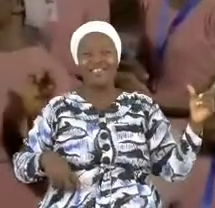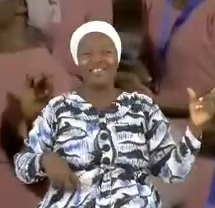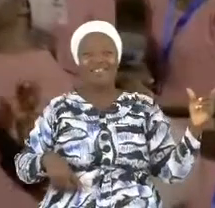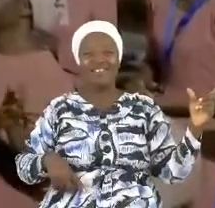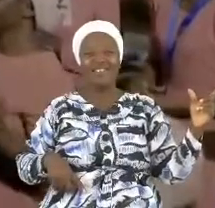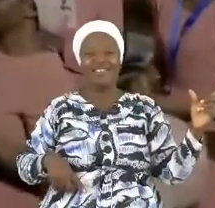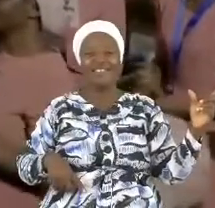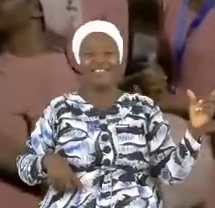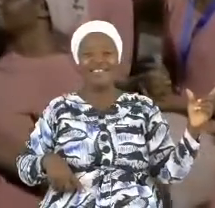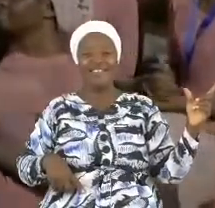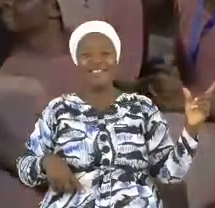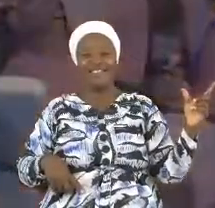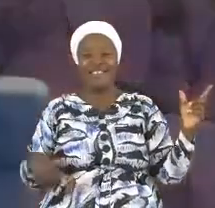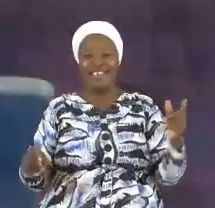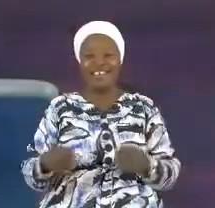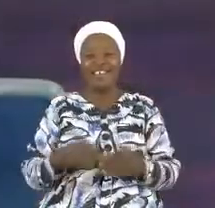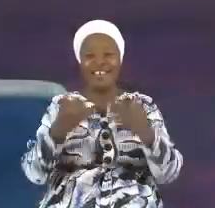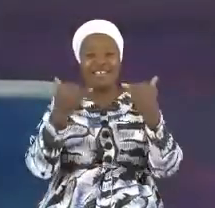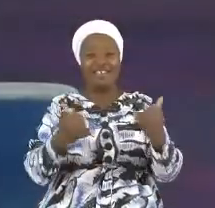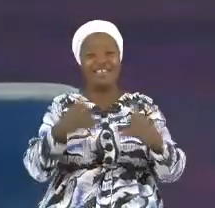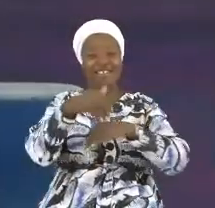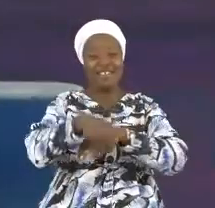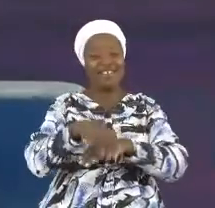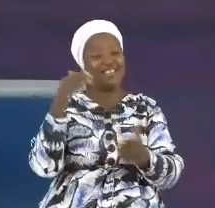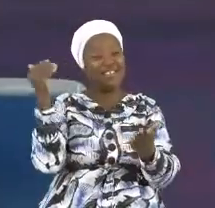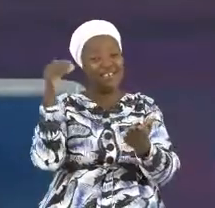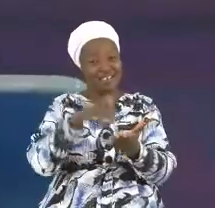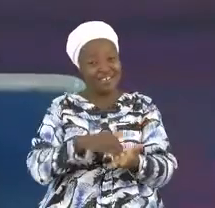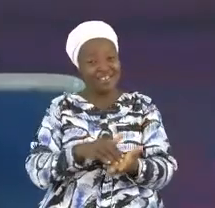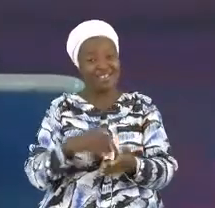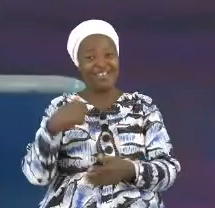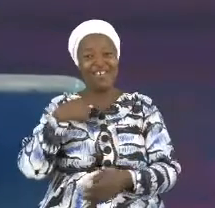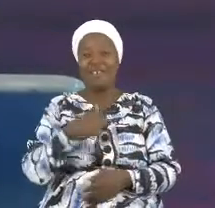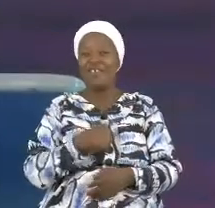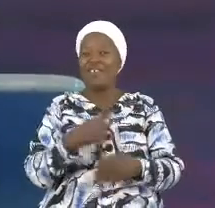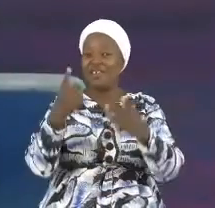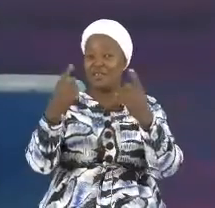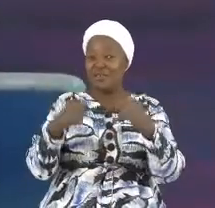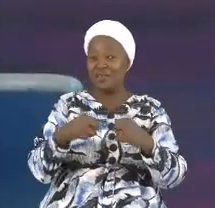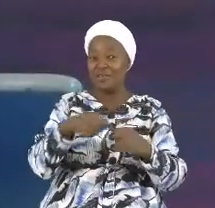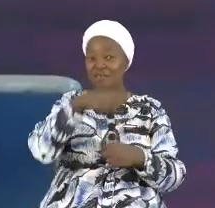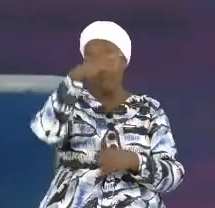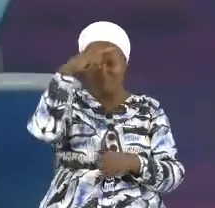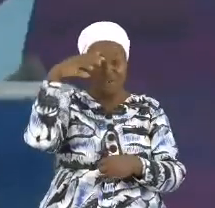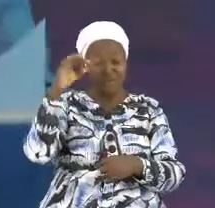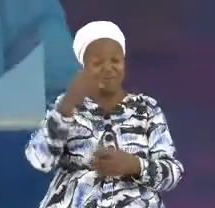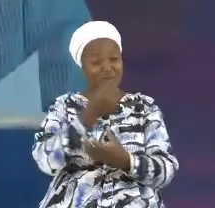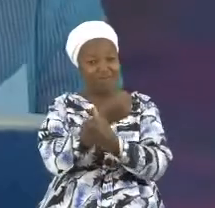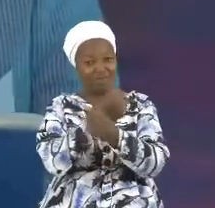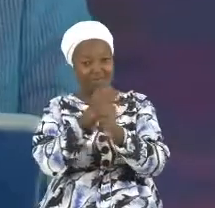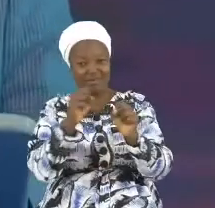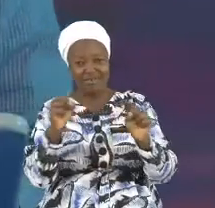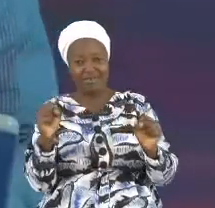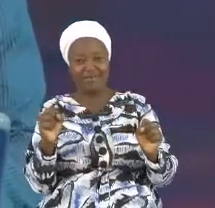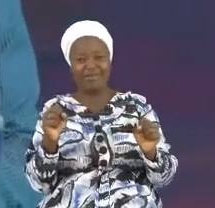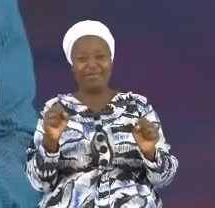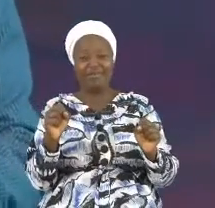Hallelujah. Tonight again, we come because of redemption. The